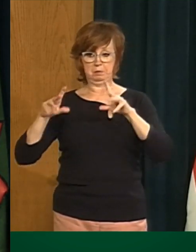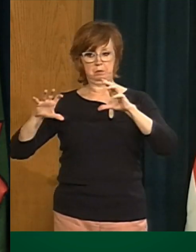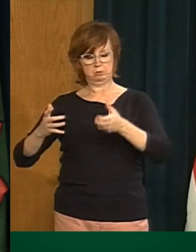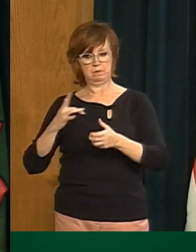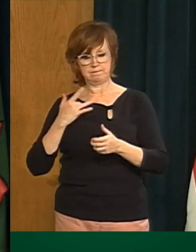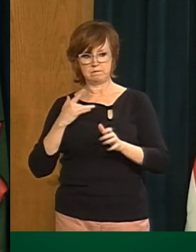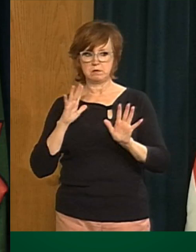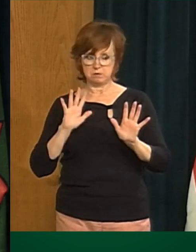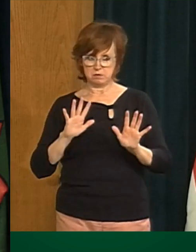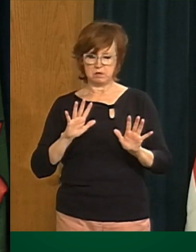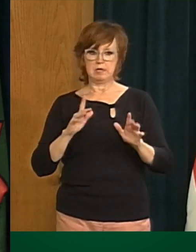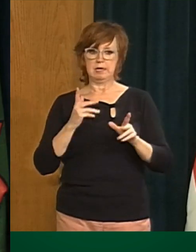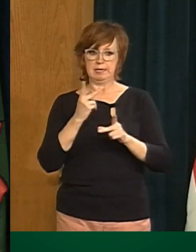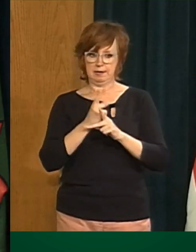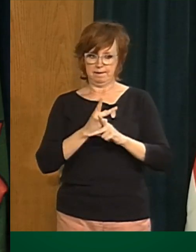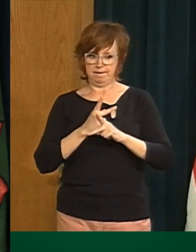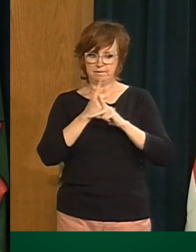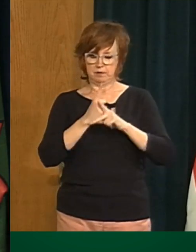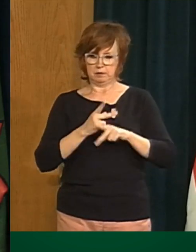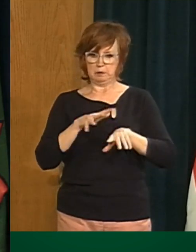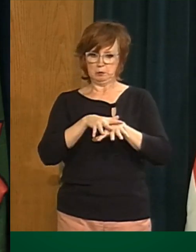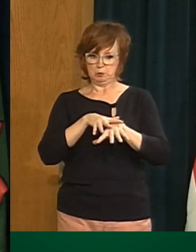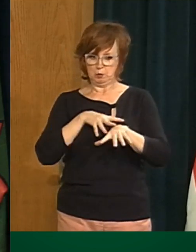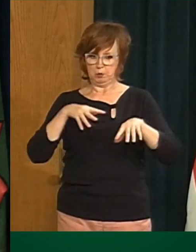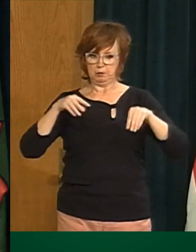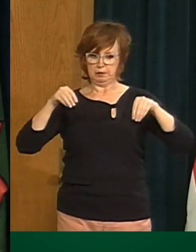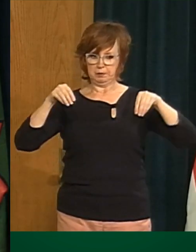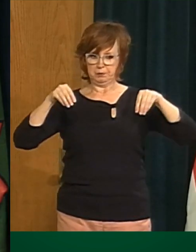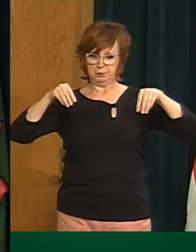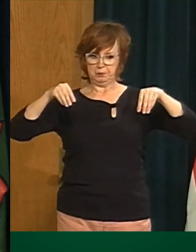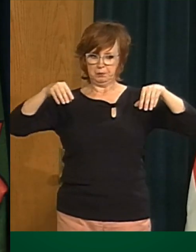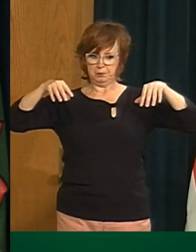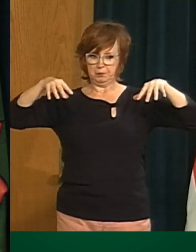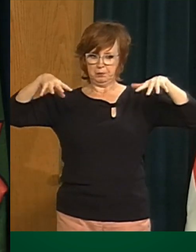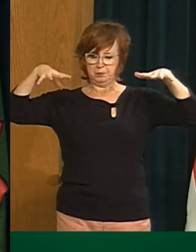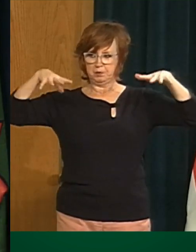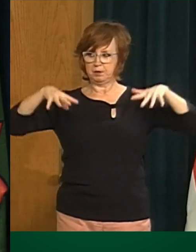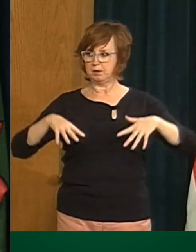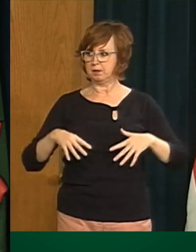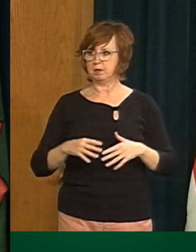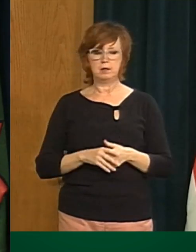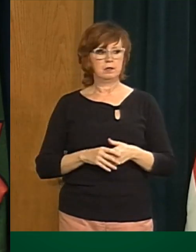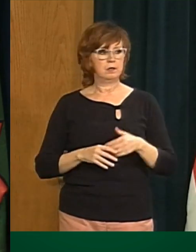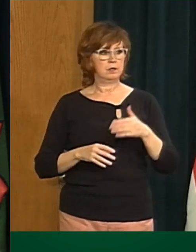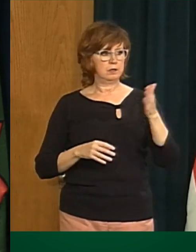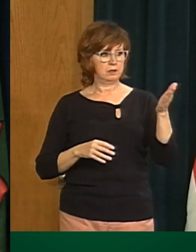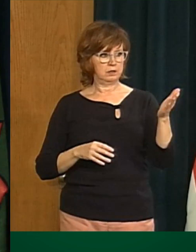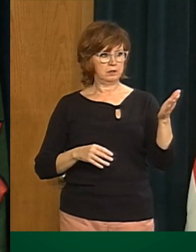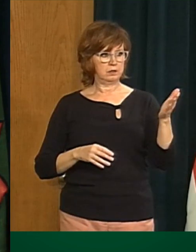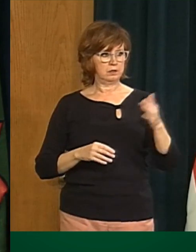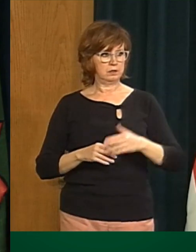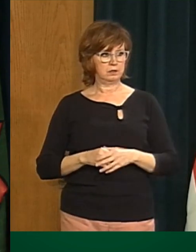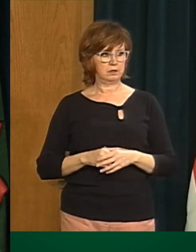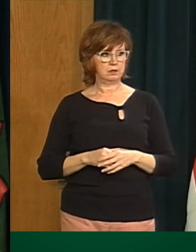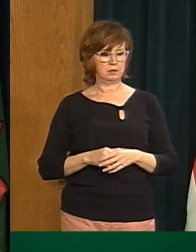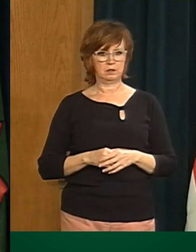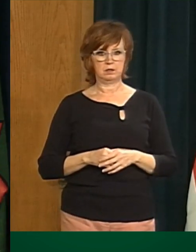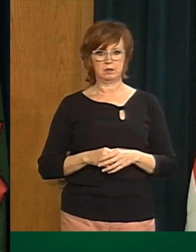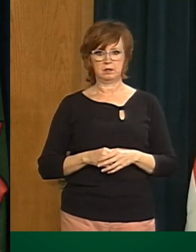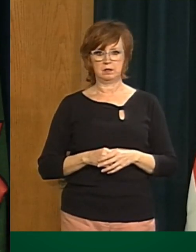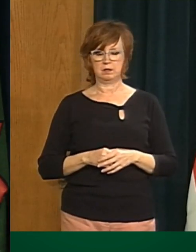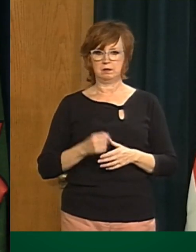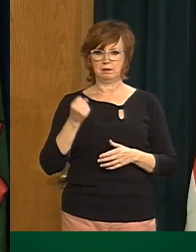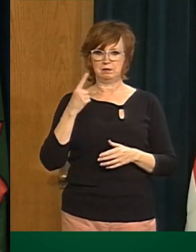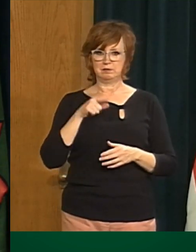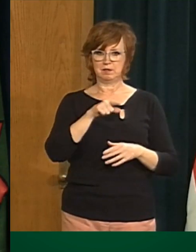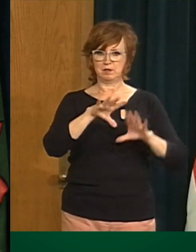turn the dimmer switch up on our economy in a very methodical way. Follow up, Arthur? There were more than 10 people there, and they weren't